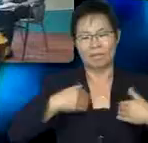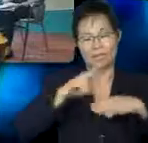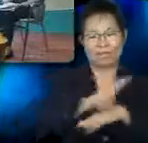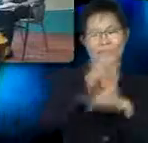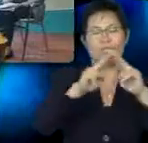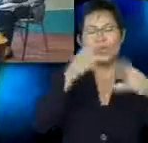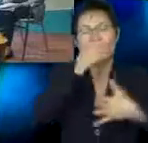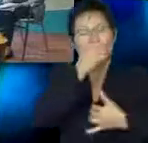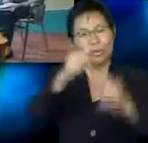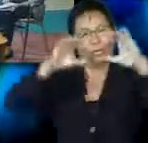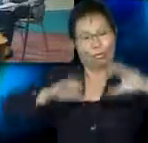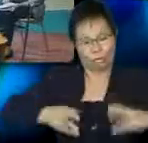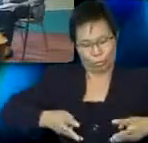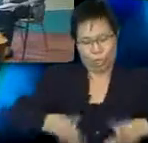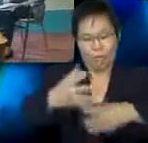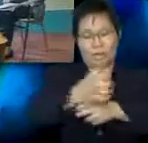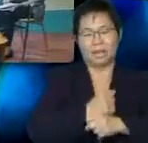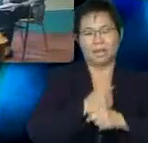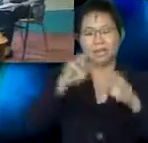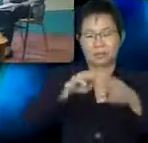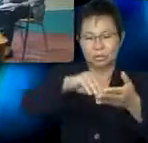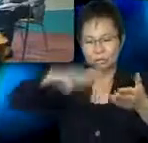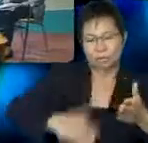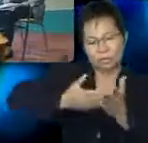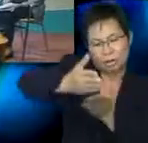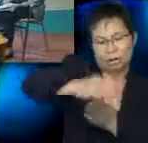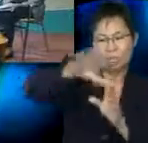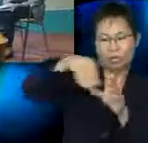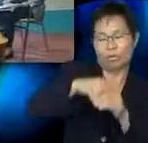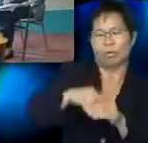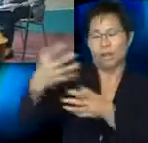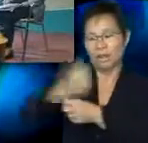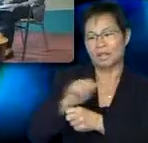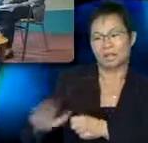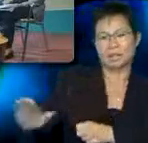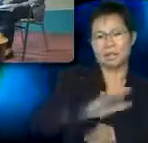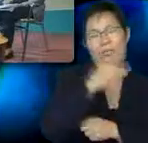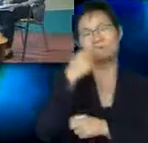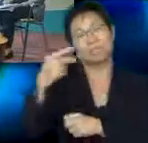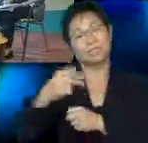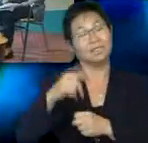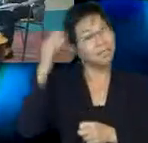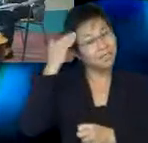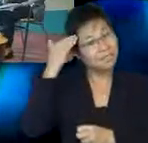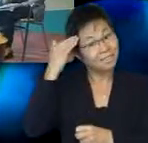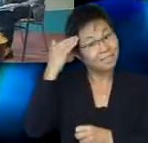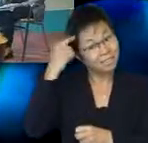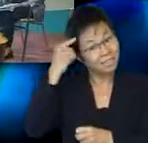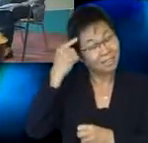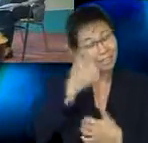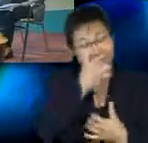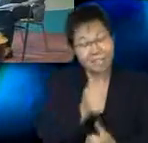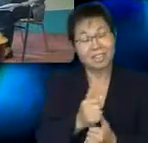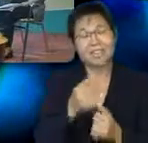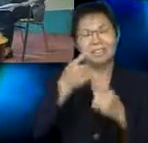a very interesting way to get the students directly involved by getting them to sing. Don't you think it's interesting? Yes, Victor. Rather